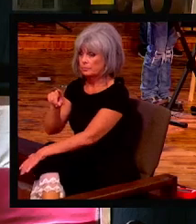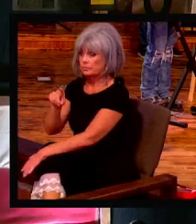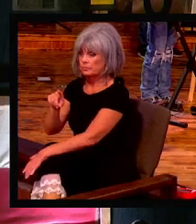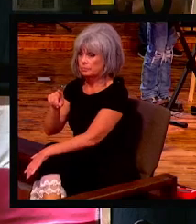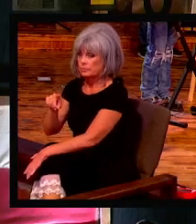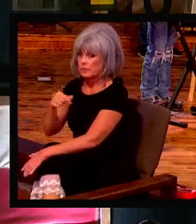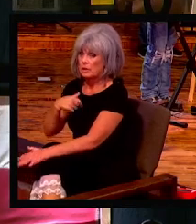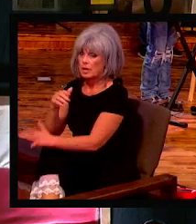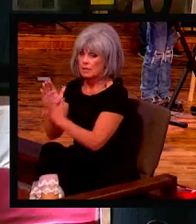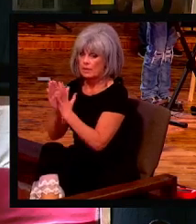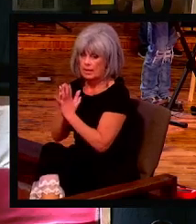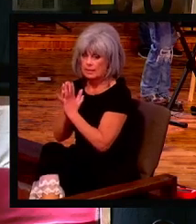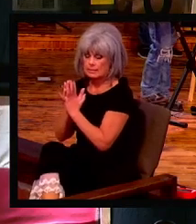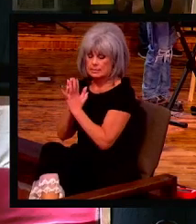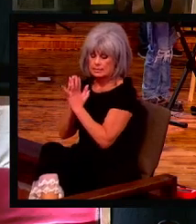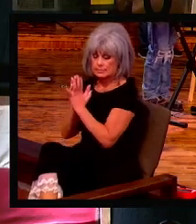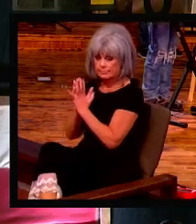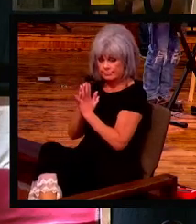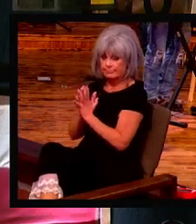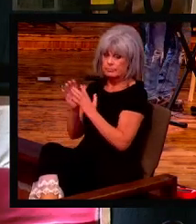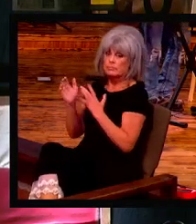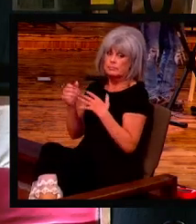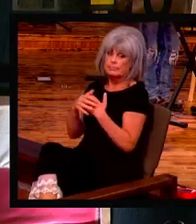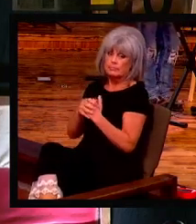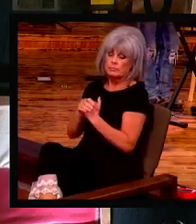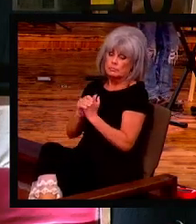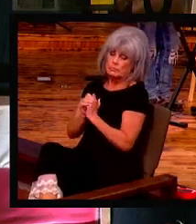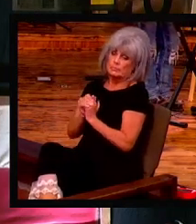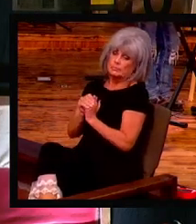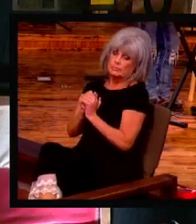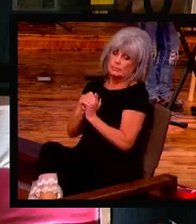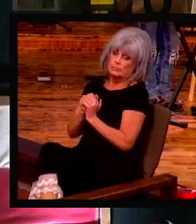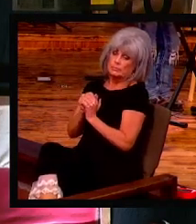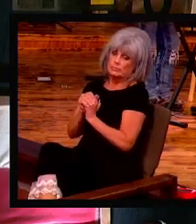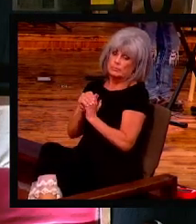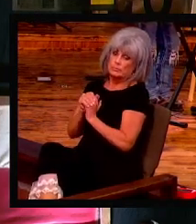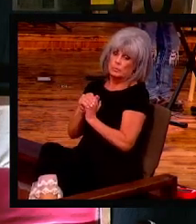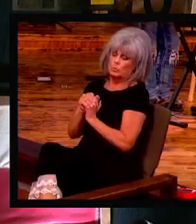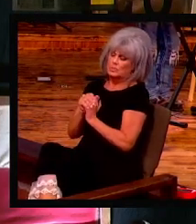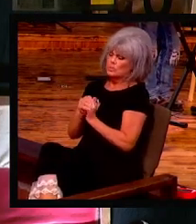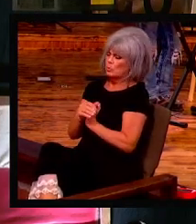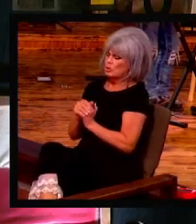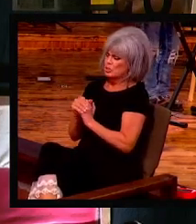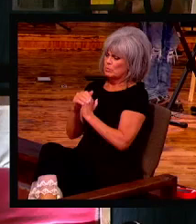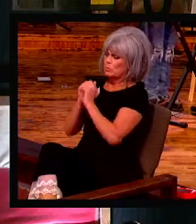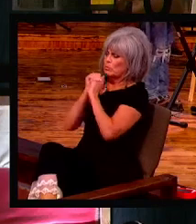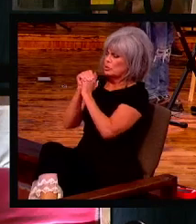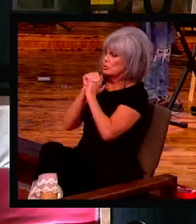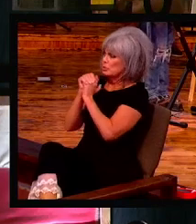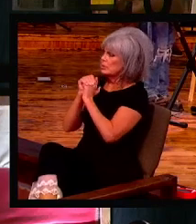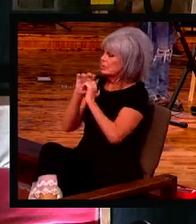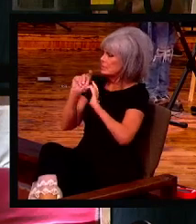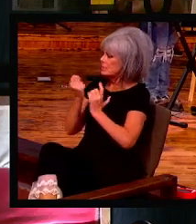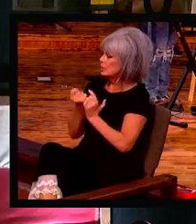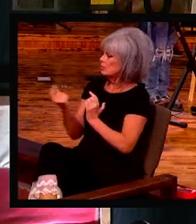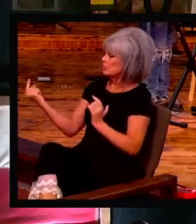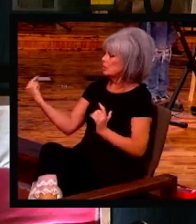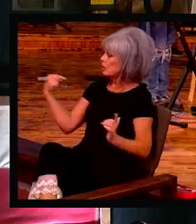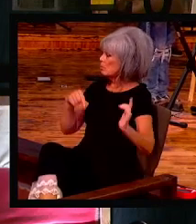And I've asked the worship team, thank you, Pastor Shane, for coming back up. I asked them to prepare to